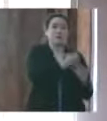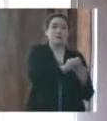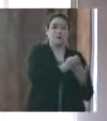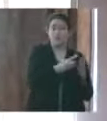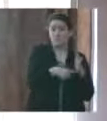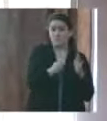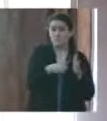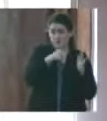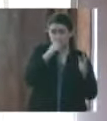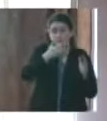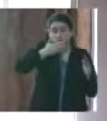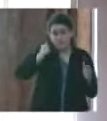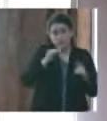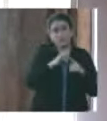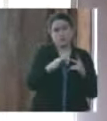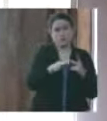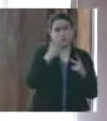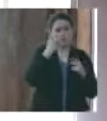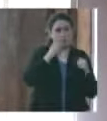development in that particular area.